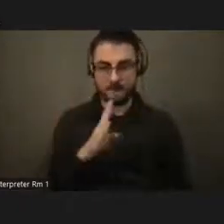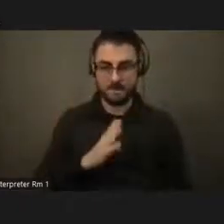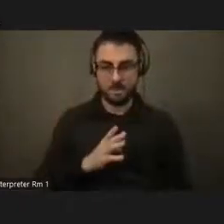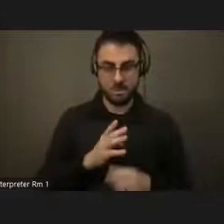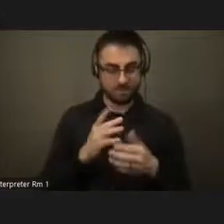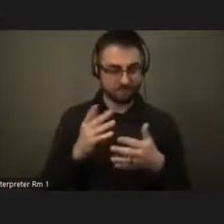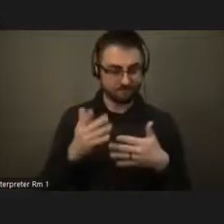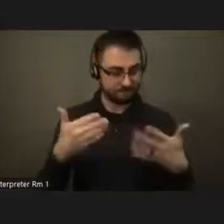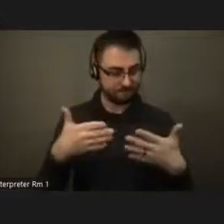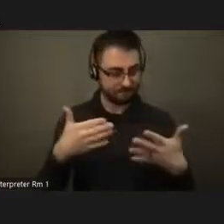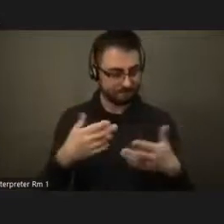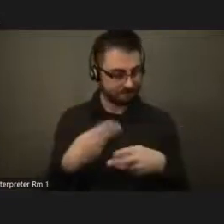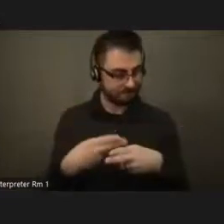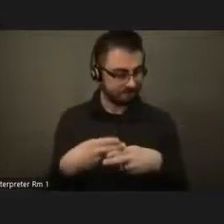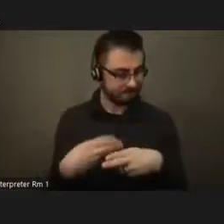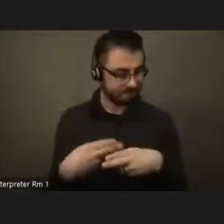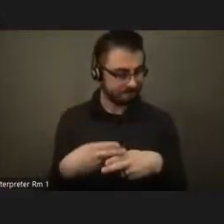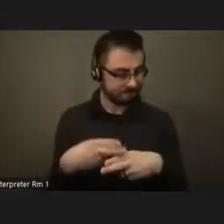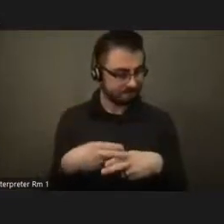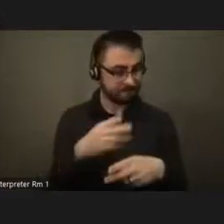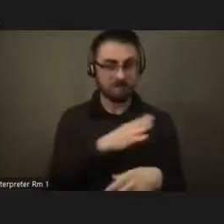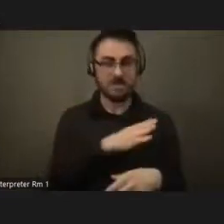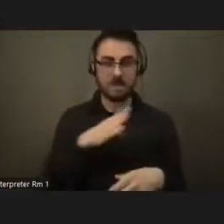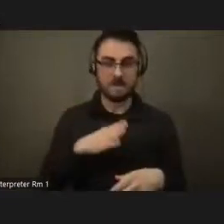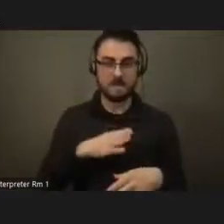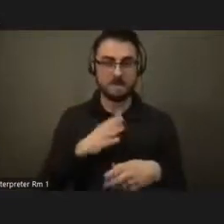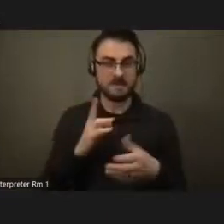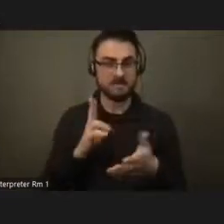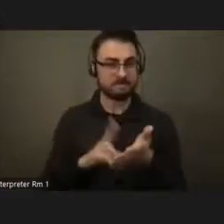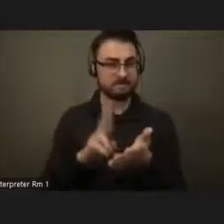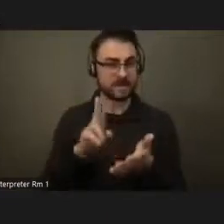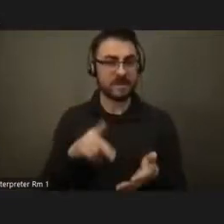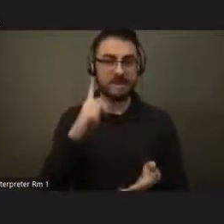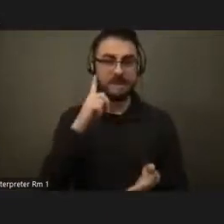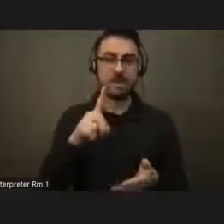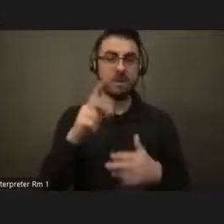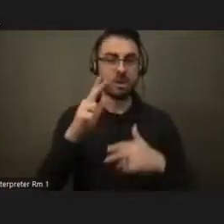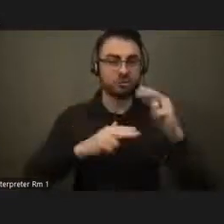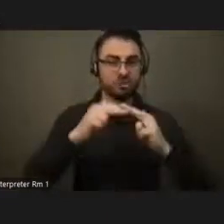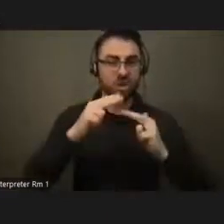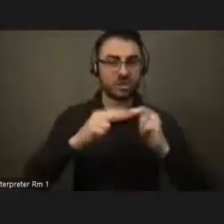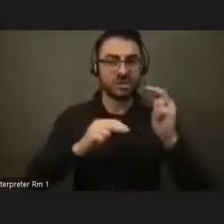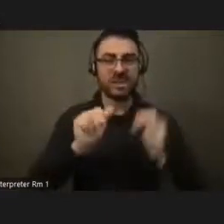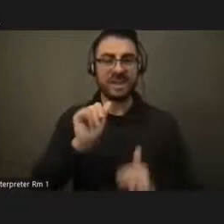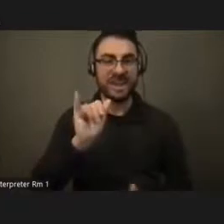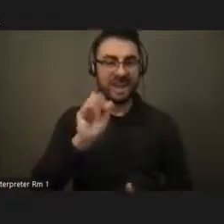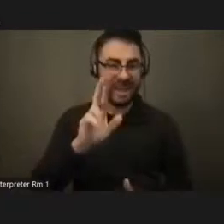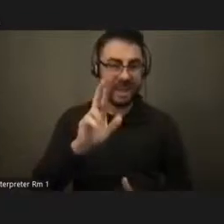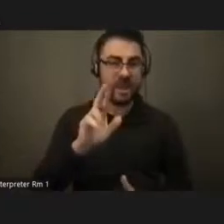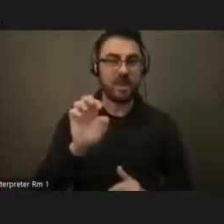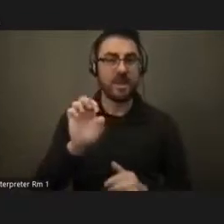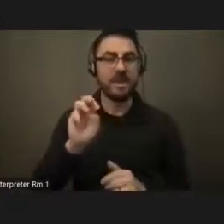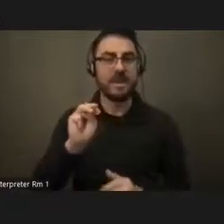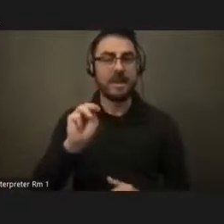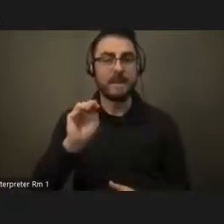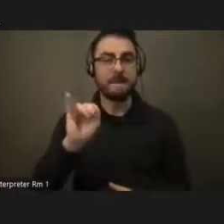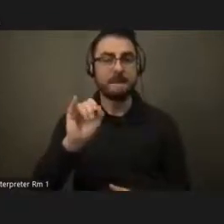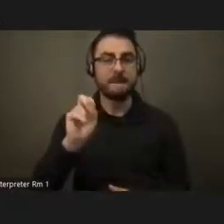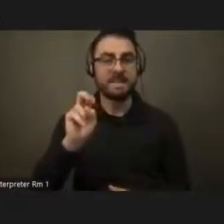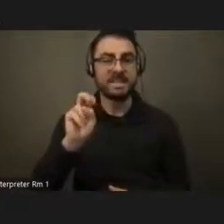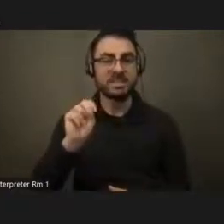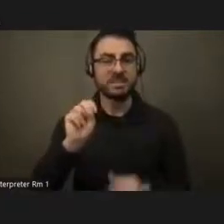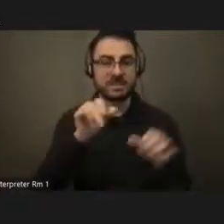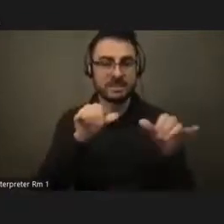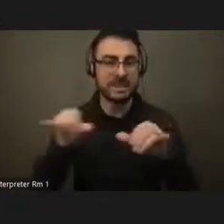called? The construction air emission standards. So making sure that in our